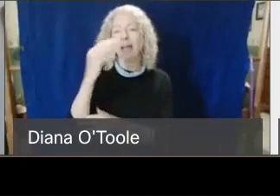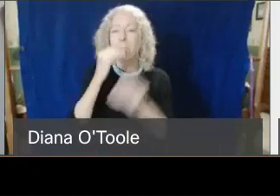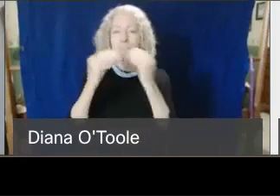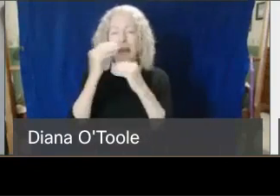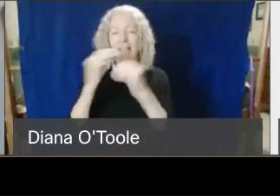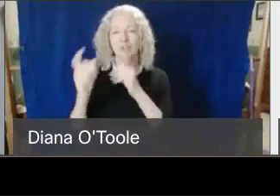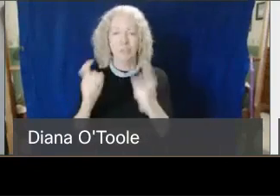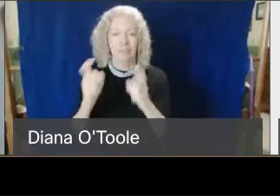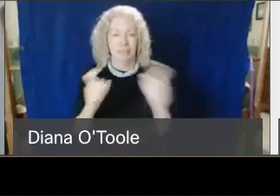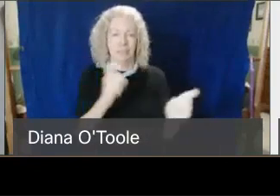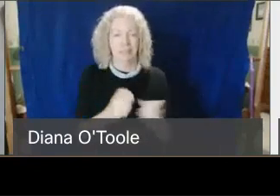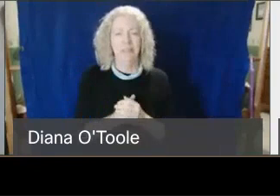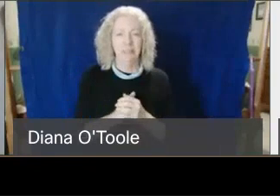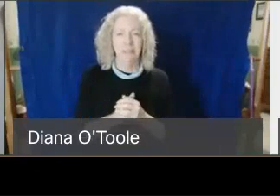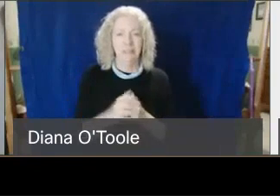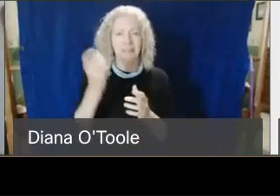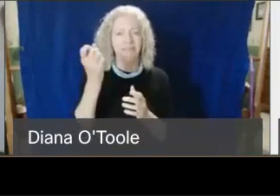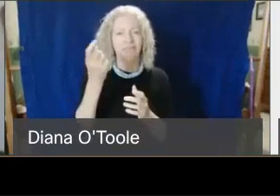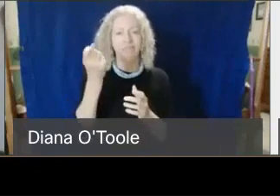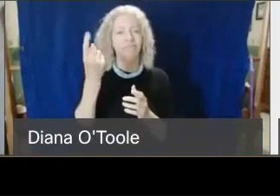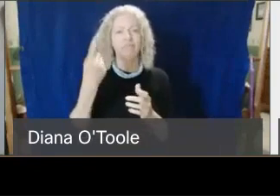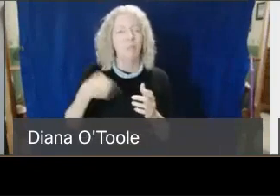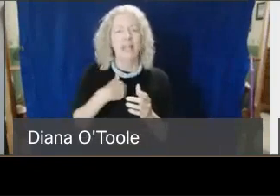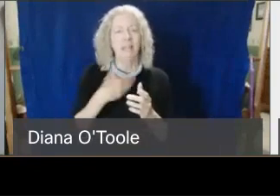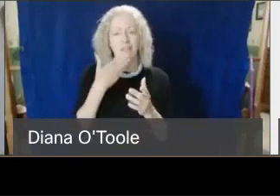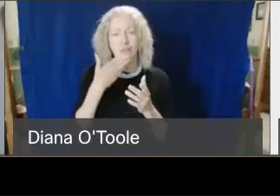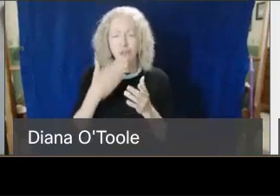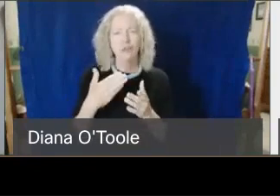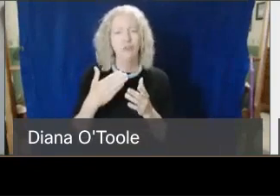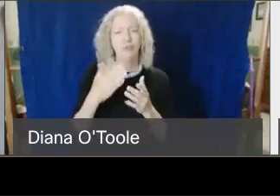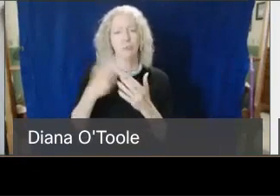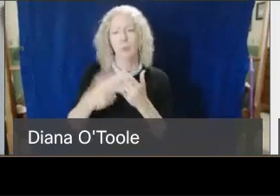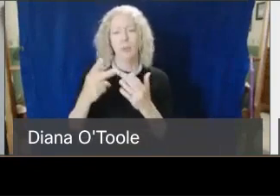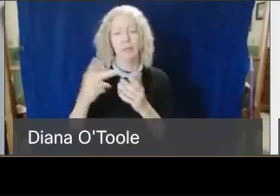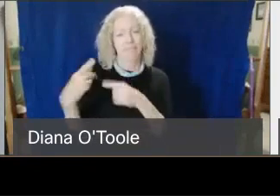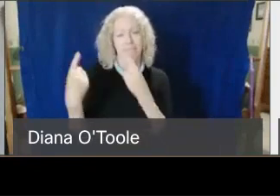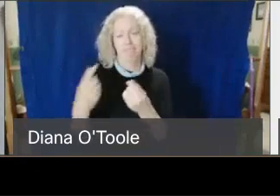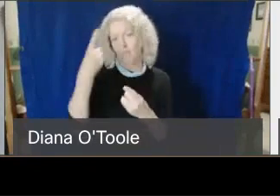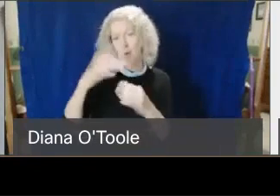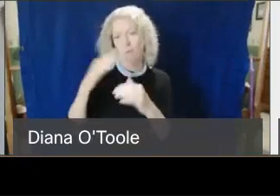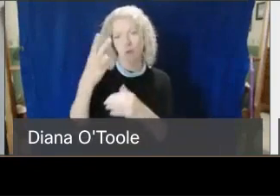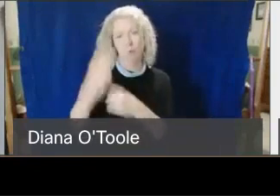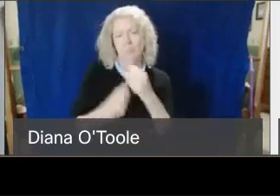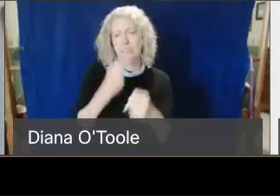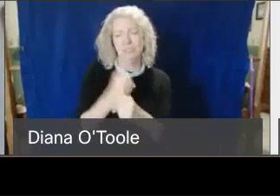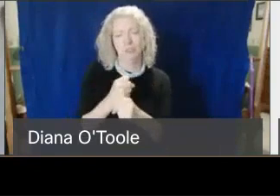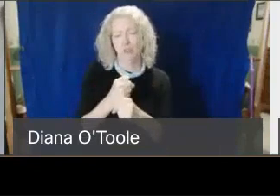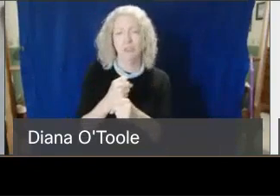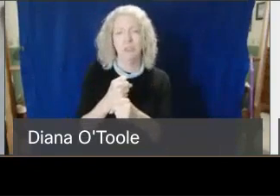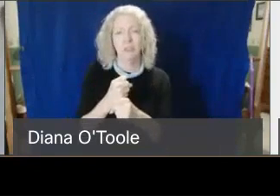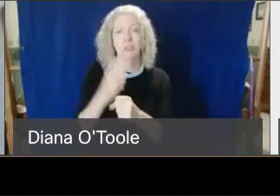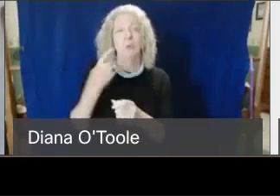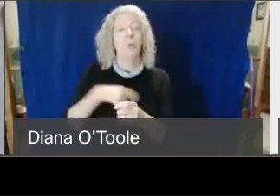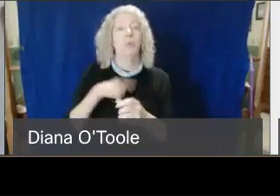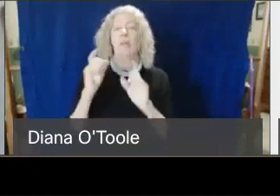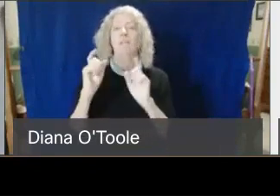food support program here at Pikes Peak that we've operated for a couple of years. We've given out literally hundreds of tons of